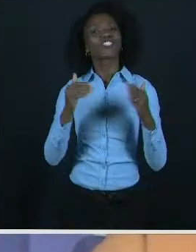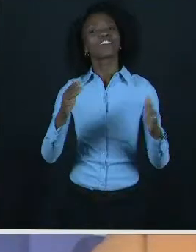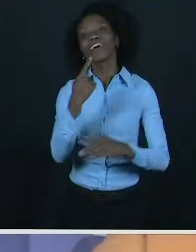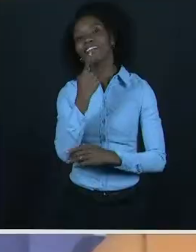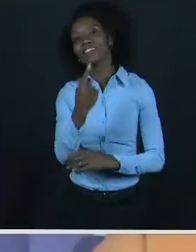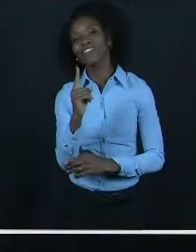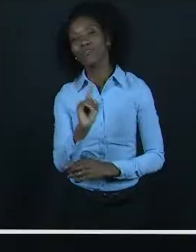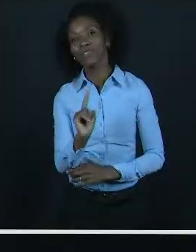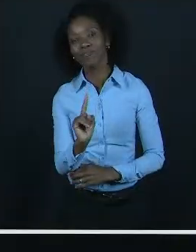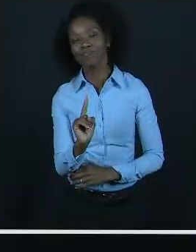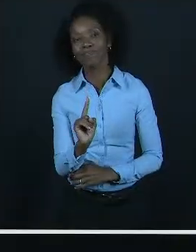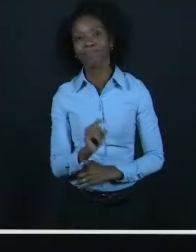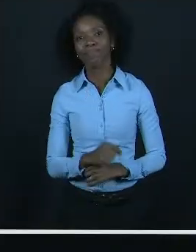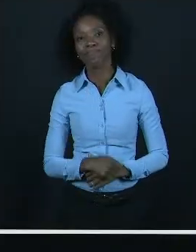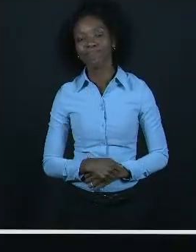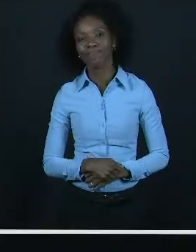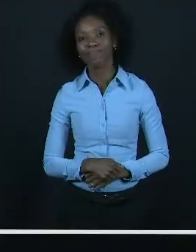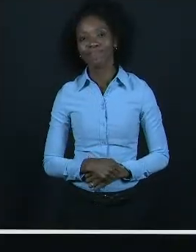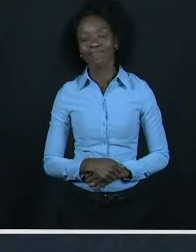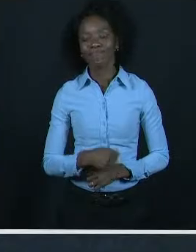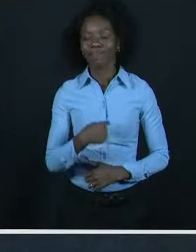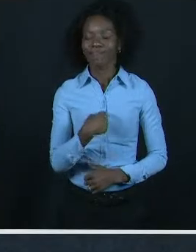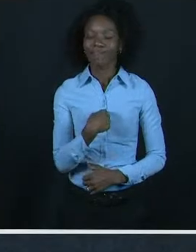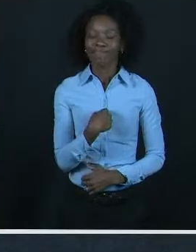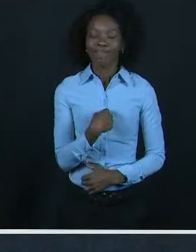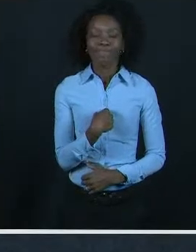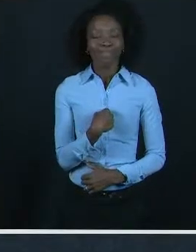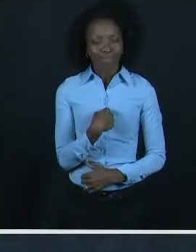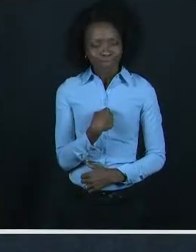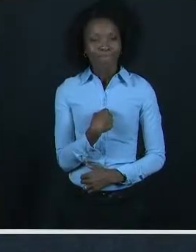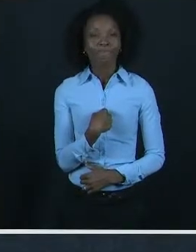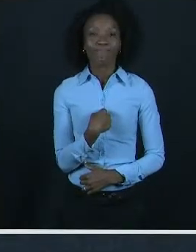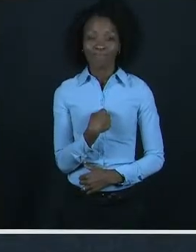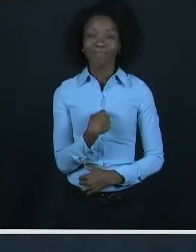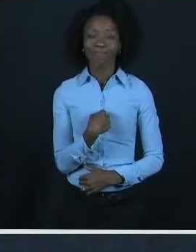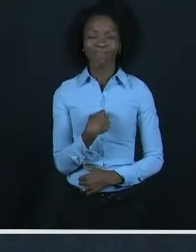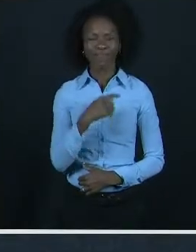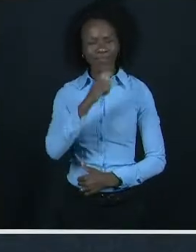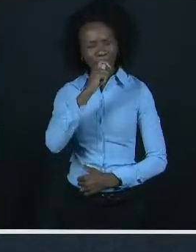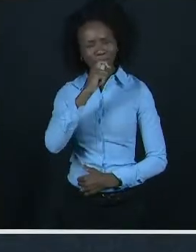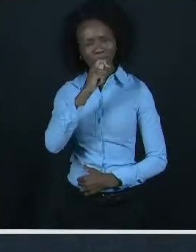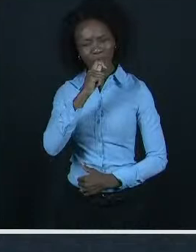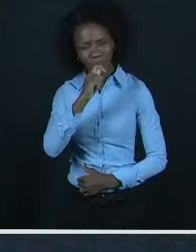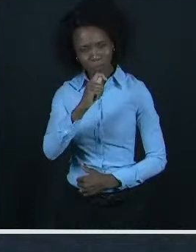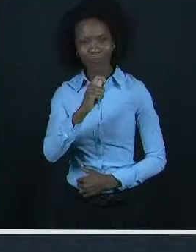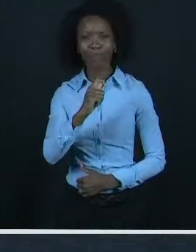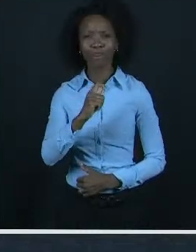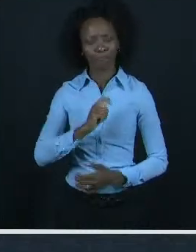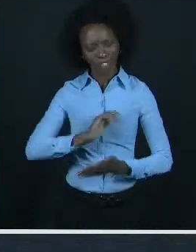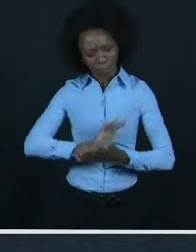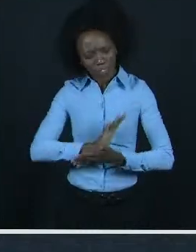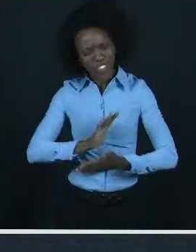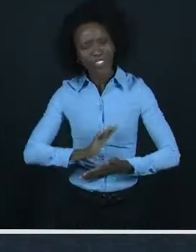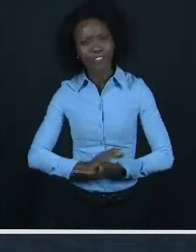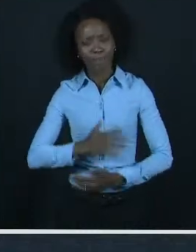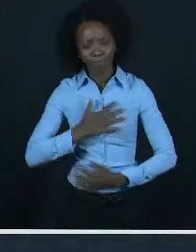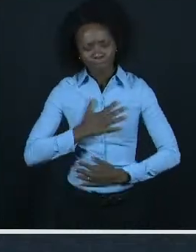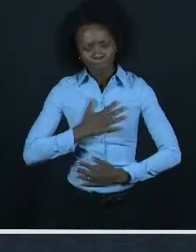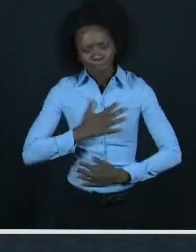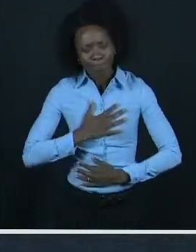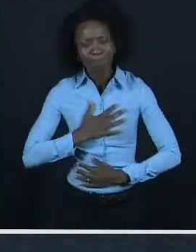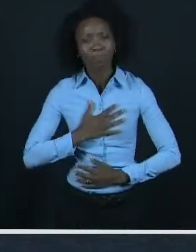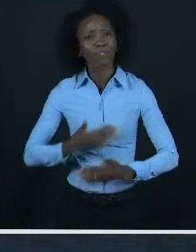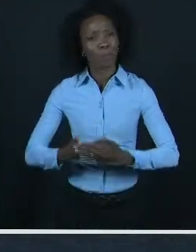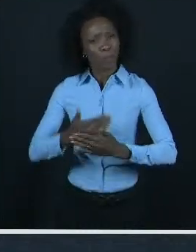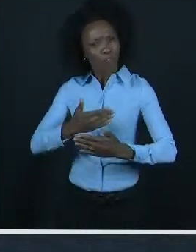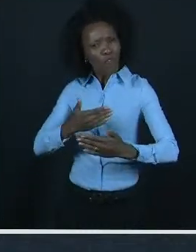saying I very much appreciated the earlier